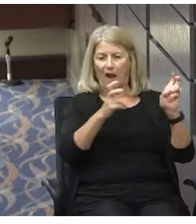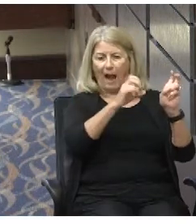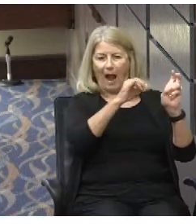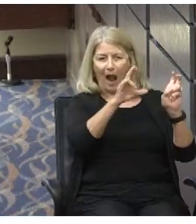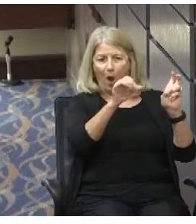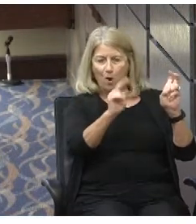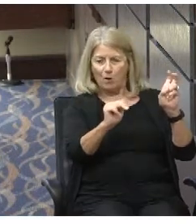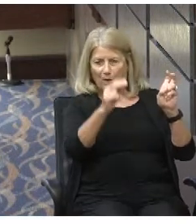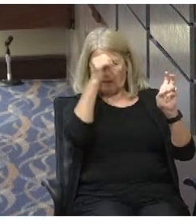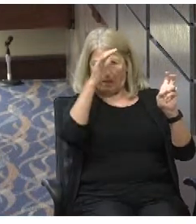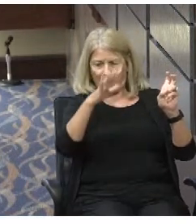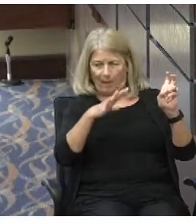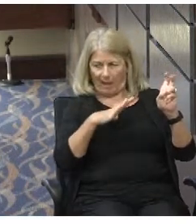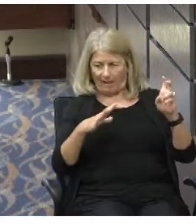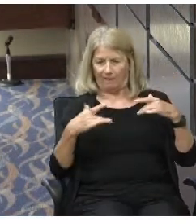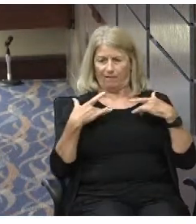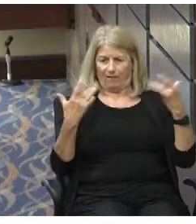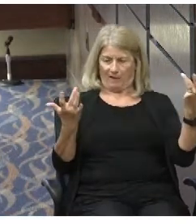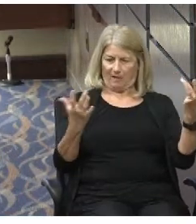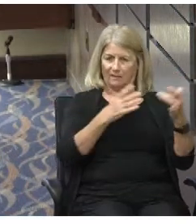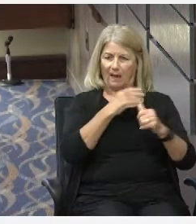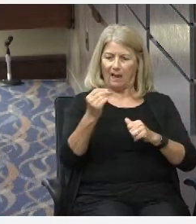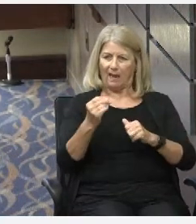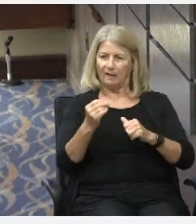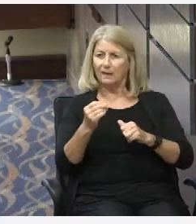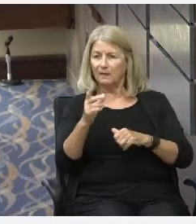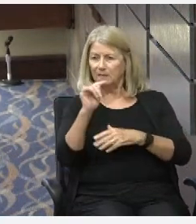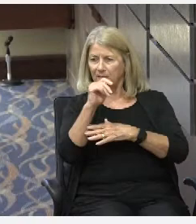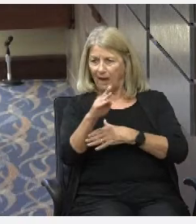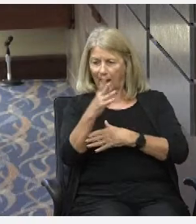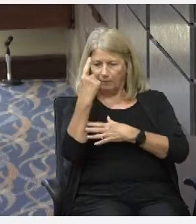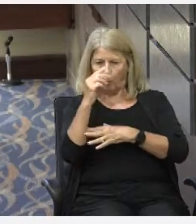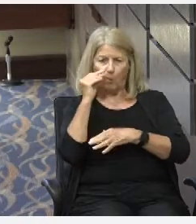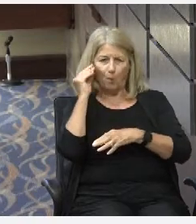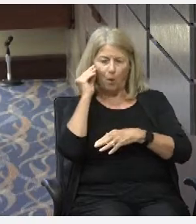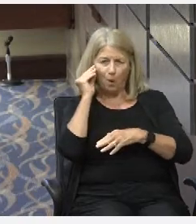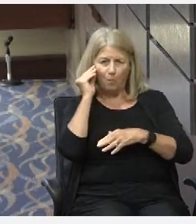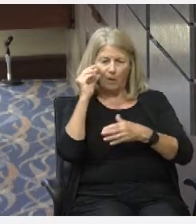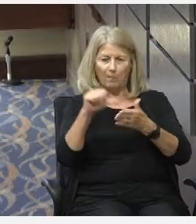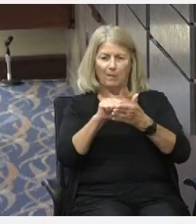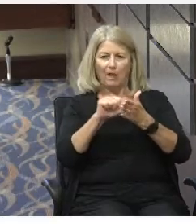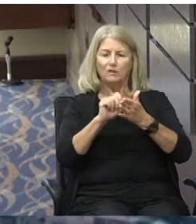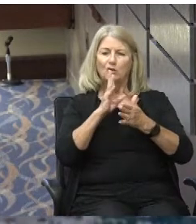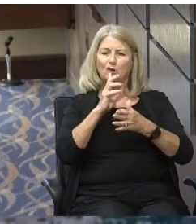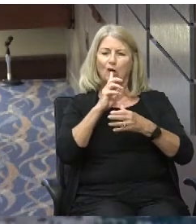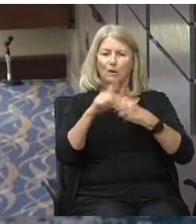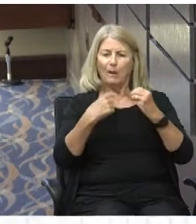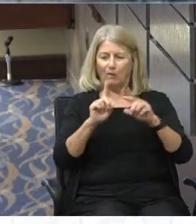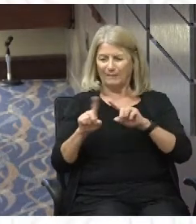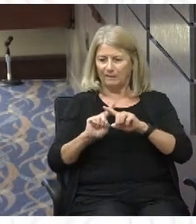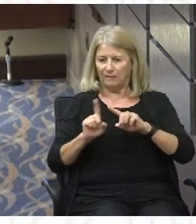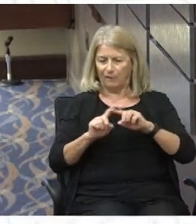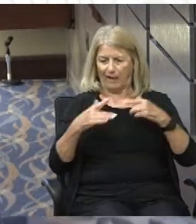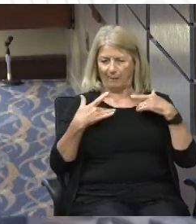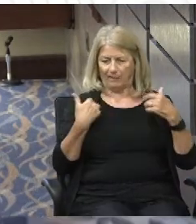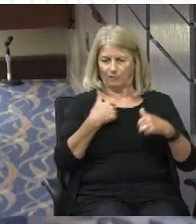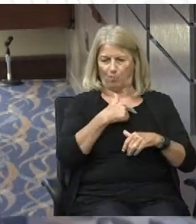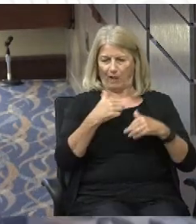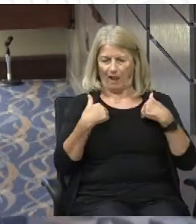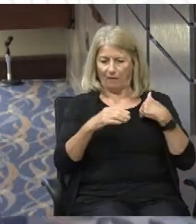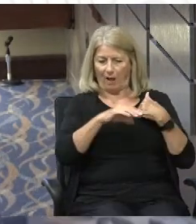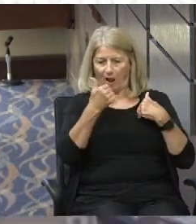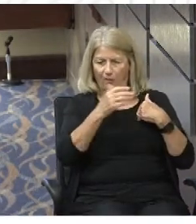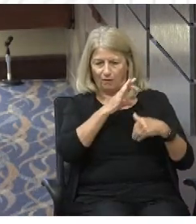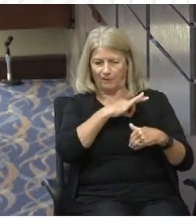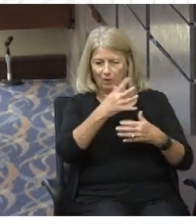various events that will be coming on, and then also a tab right from the homepage to talk about various public notices that we have. Another feature that I want to quick